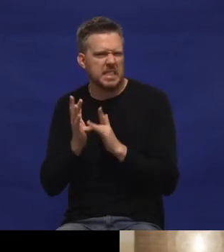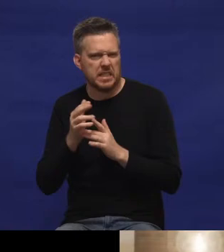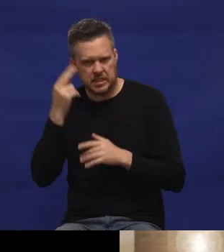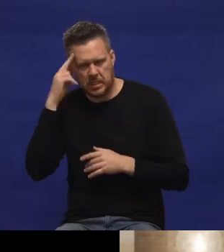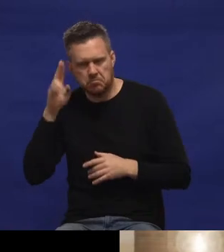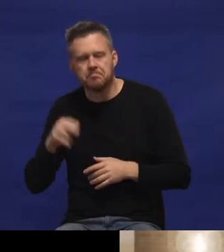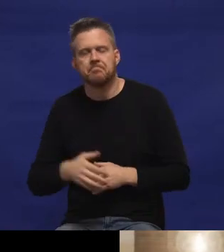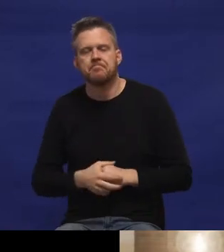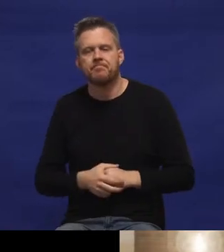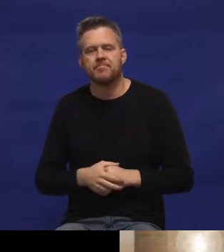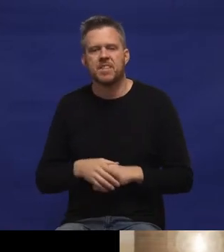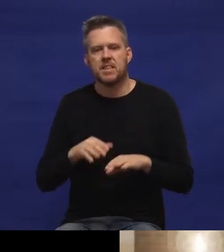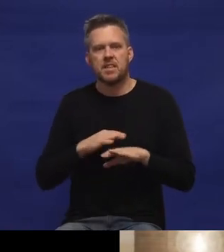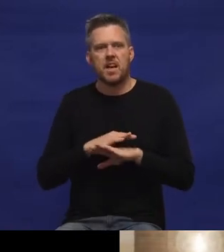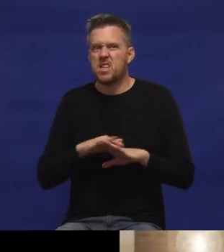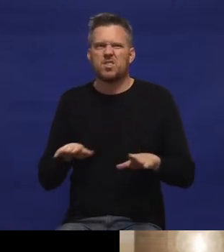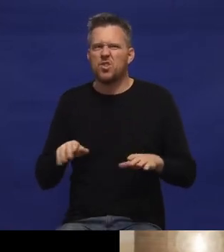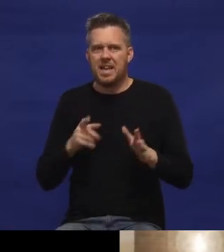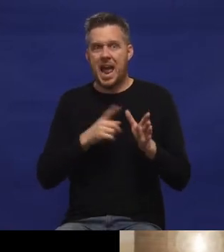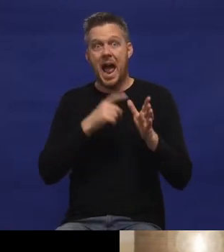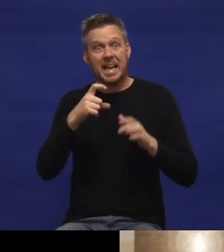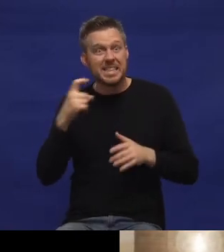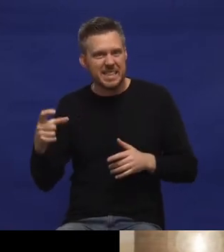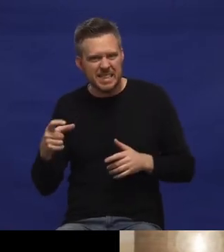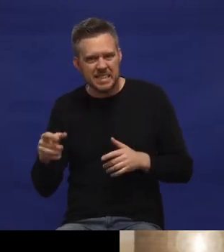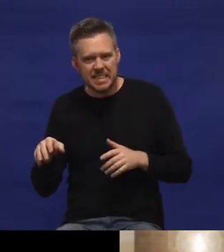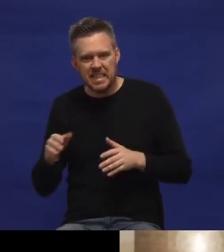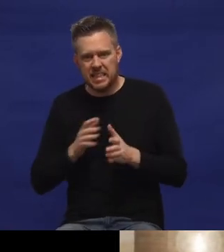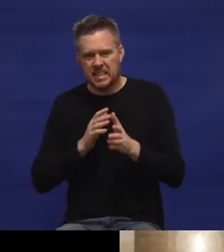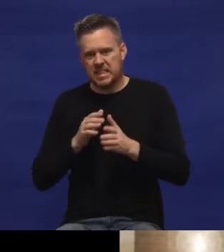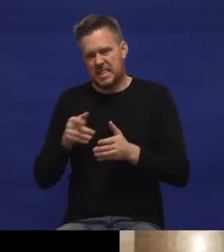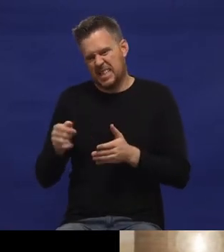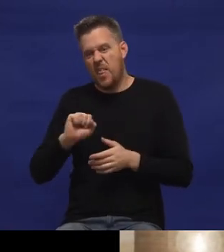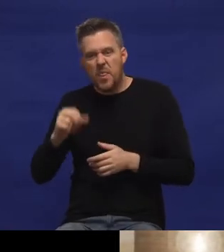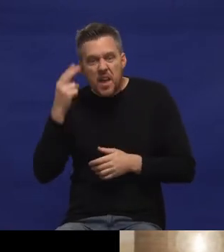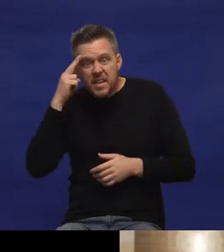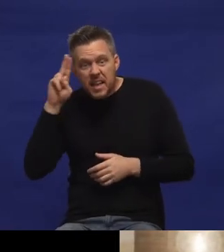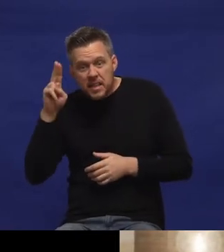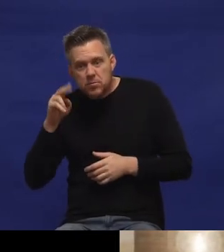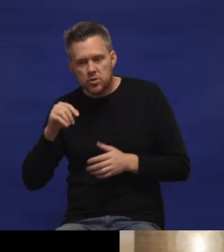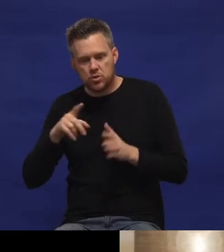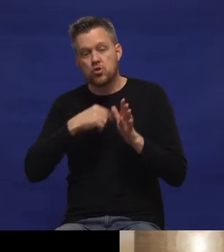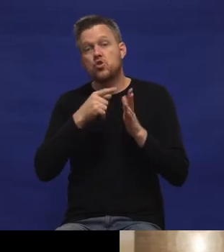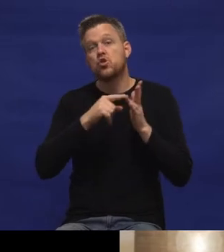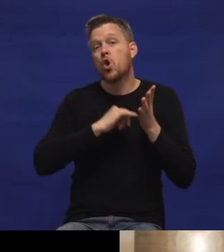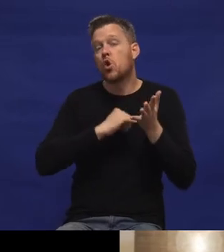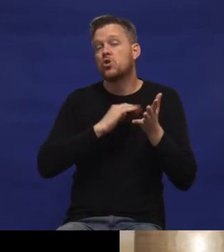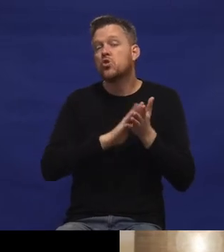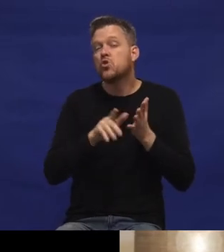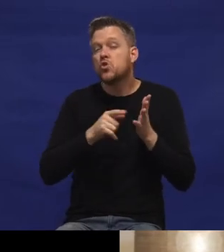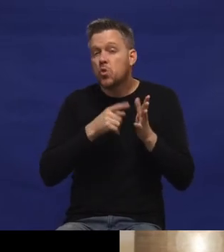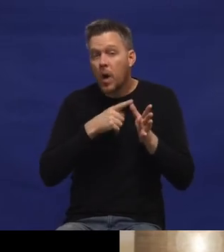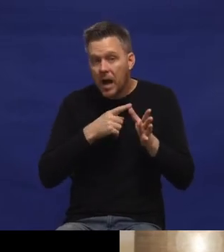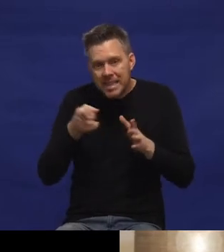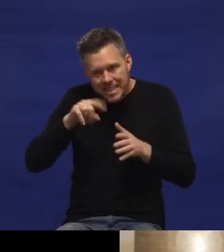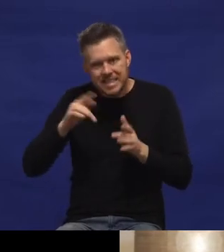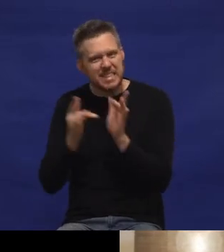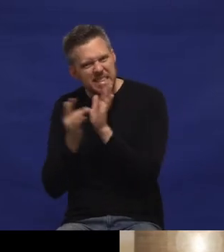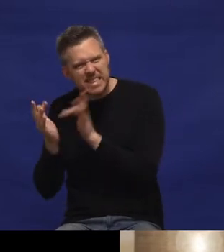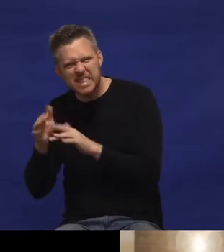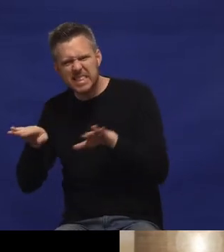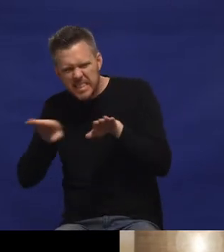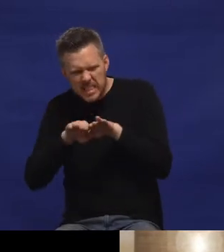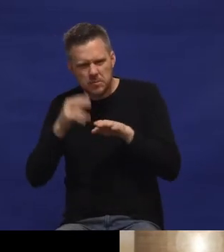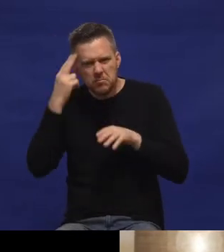that Joshua and Jesus don't just share the same name, they actually share the same role at this particular juncture of history, delivering